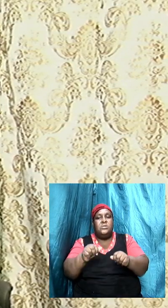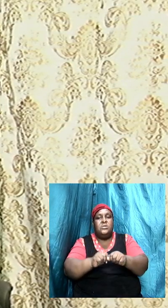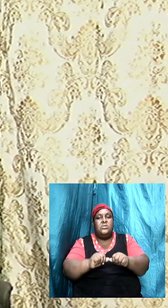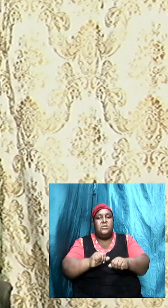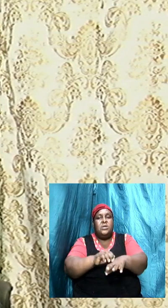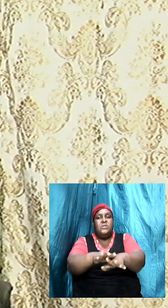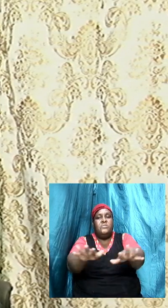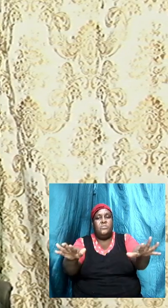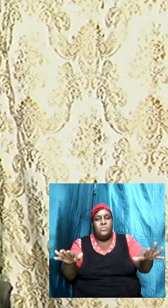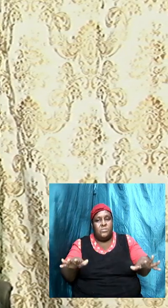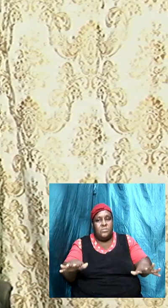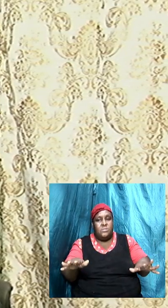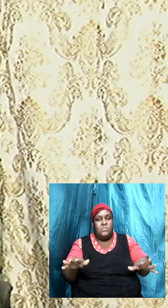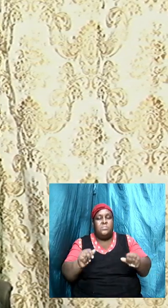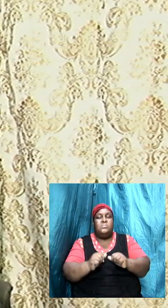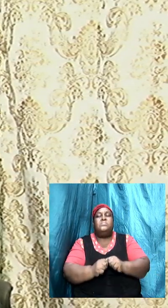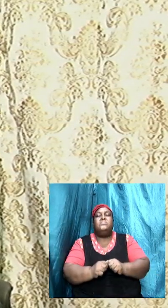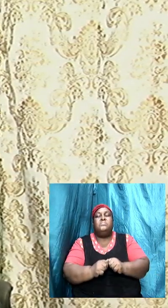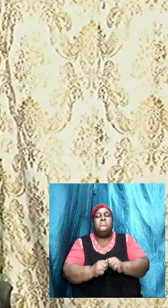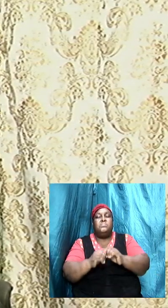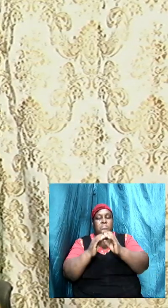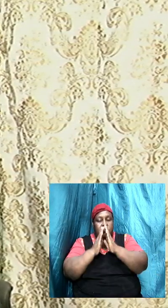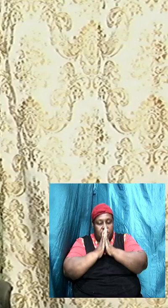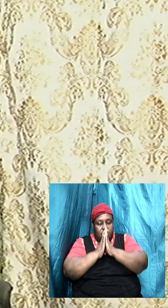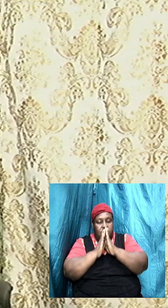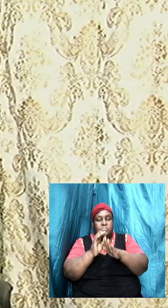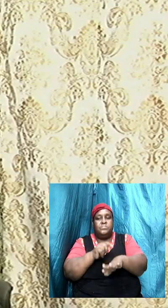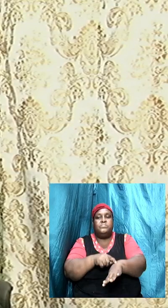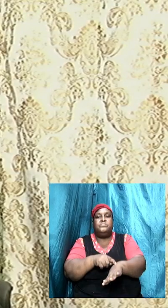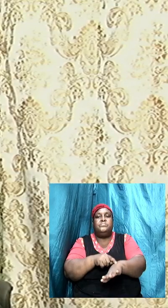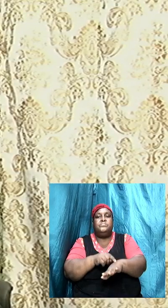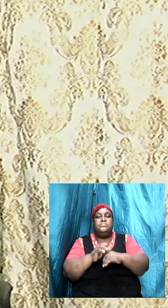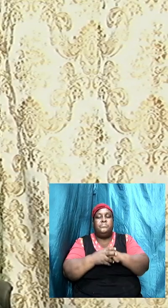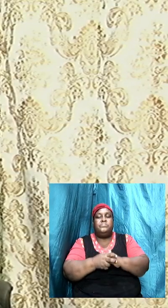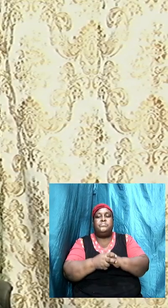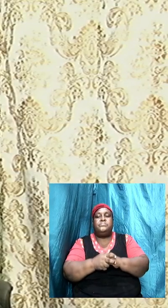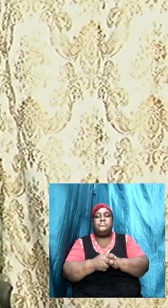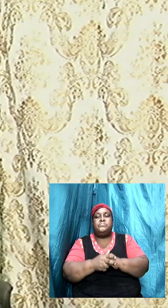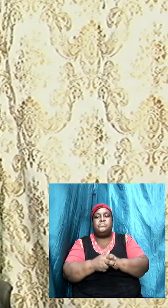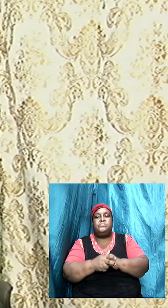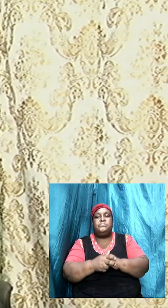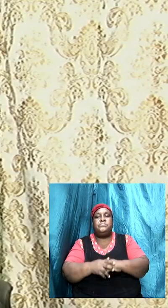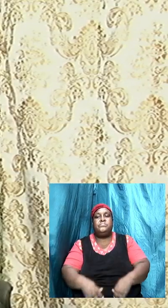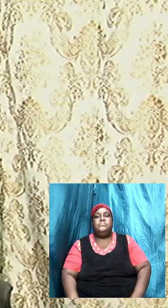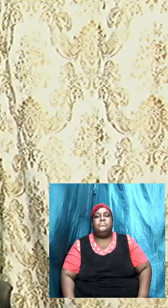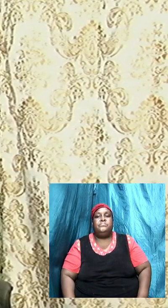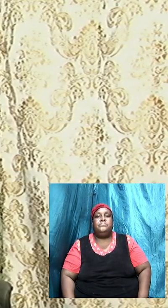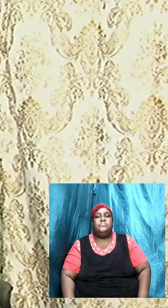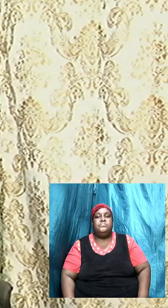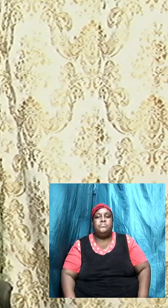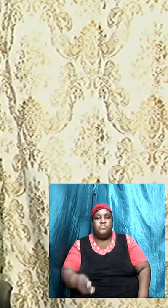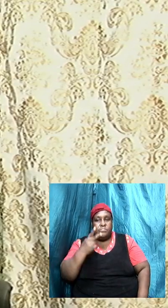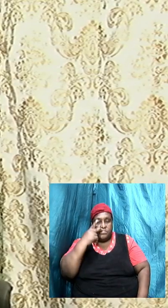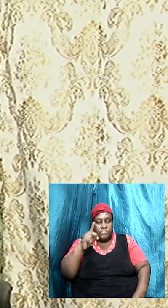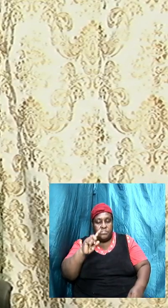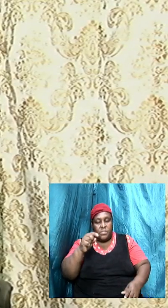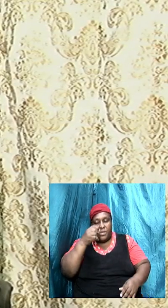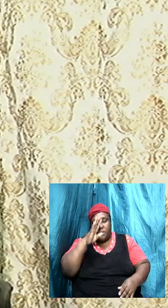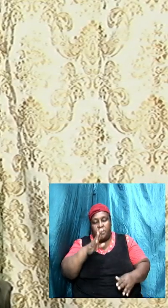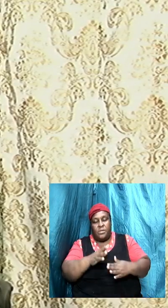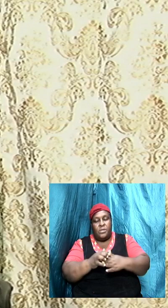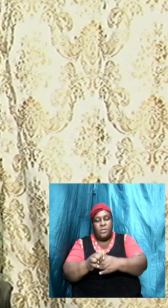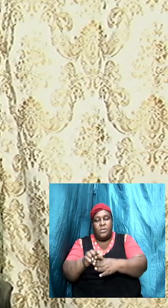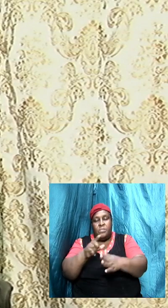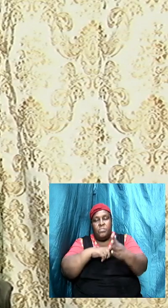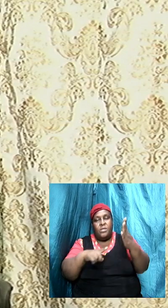heads before we even read the passage or the passages, and then we see where God would lead us. Lord,